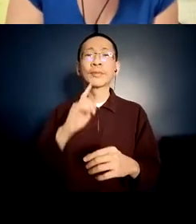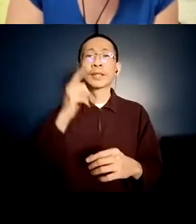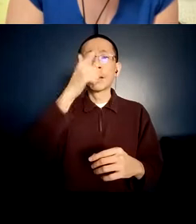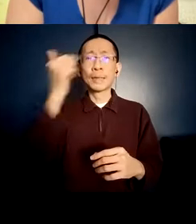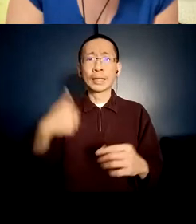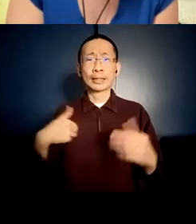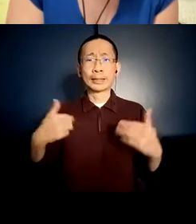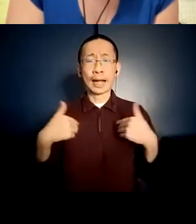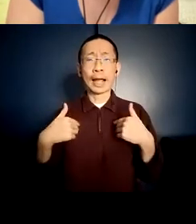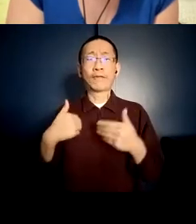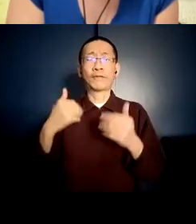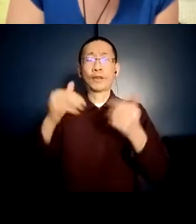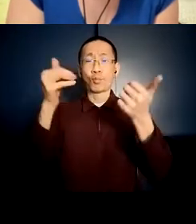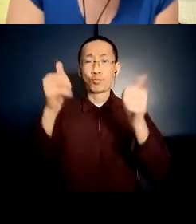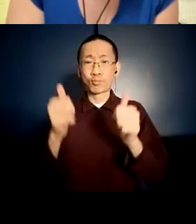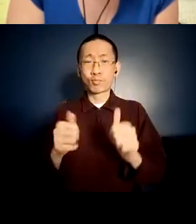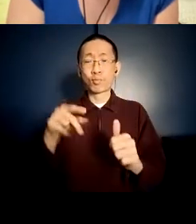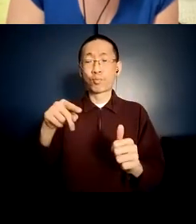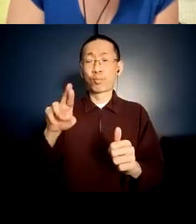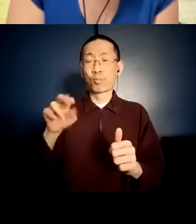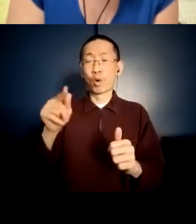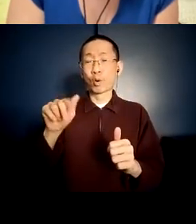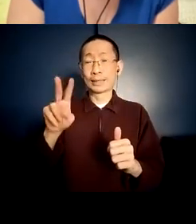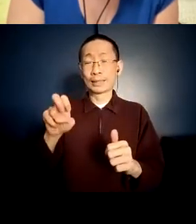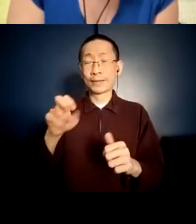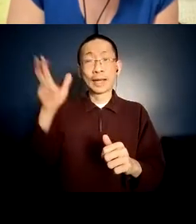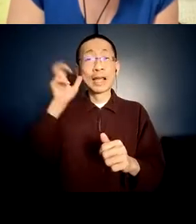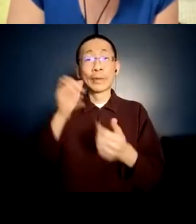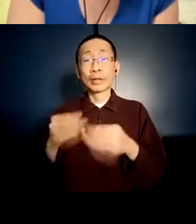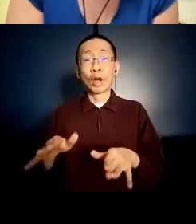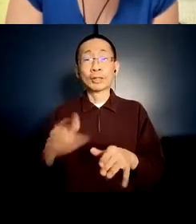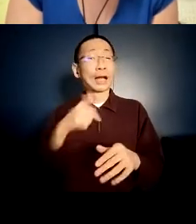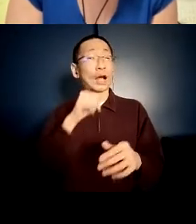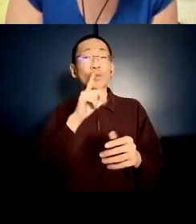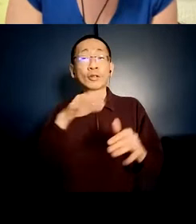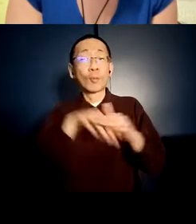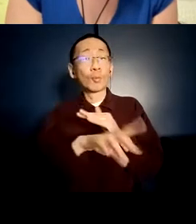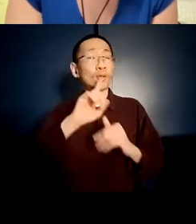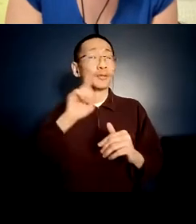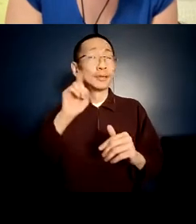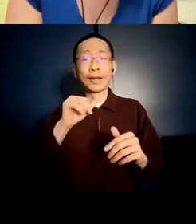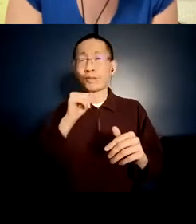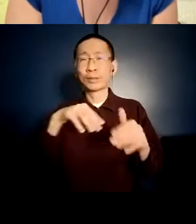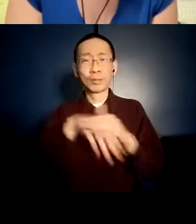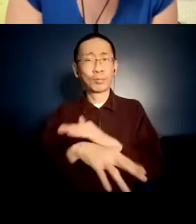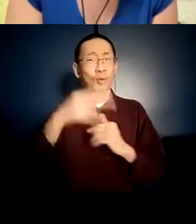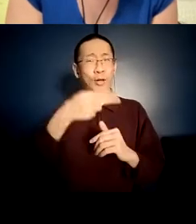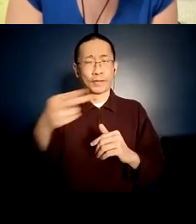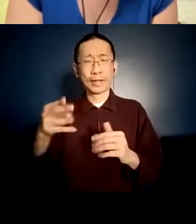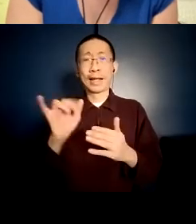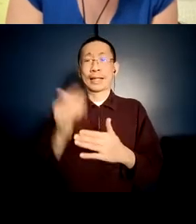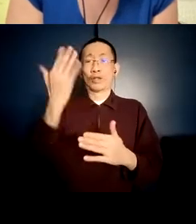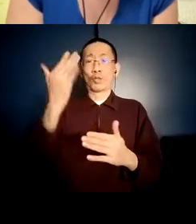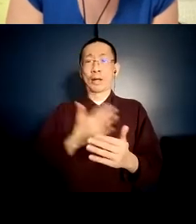have a progressive hearing loss and was not born deaf or hard of hearing, that is the reason that my spoken